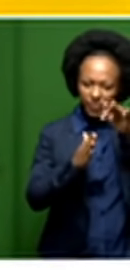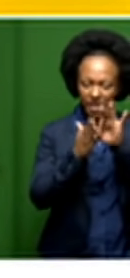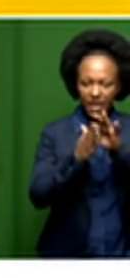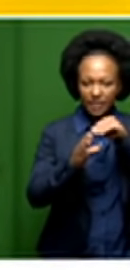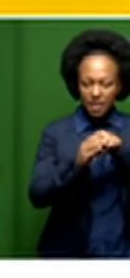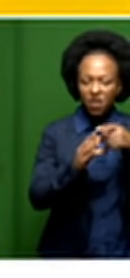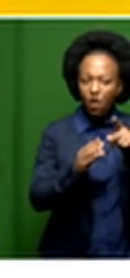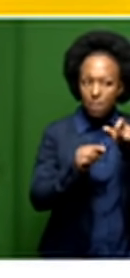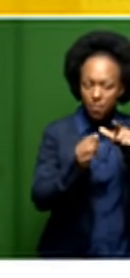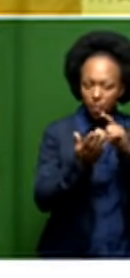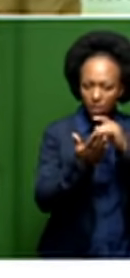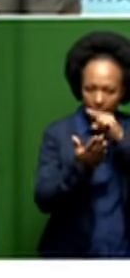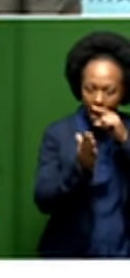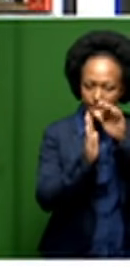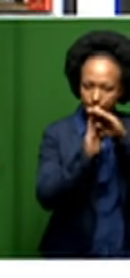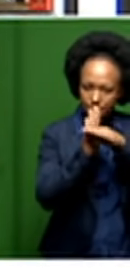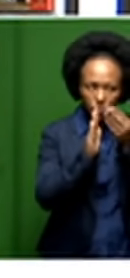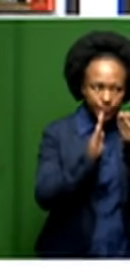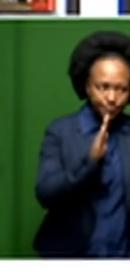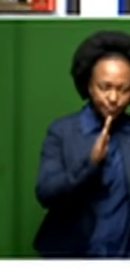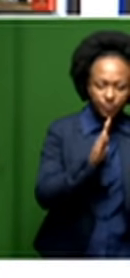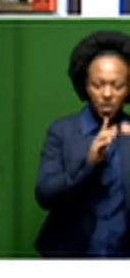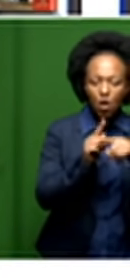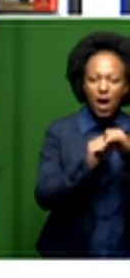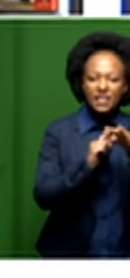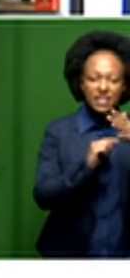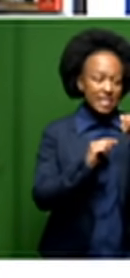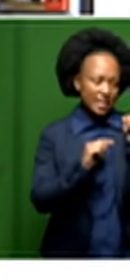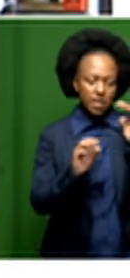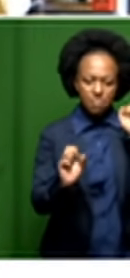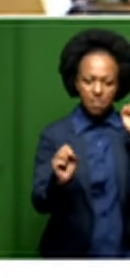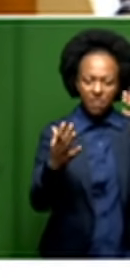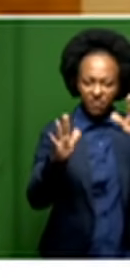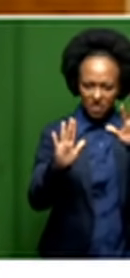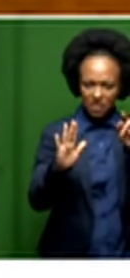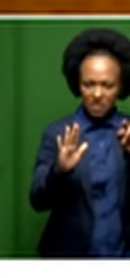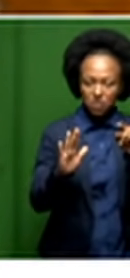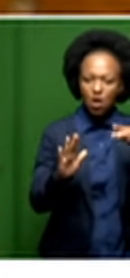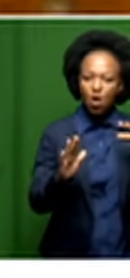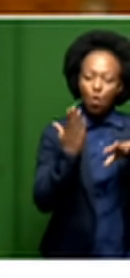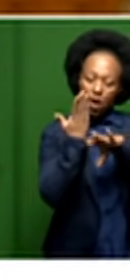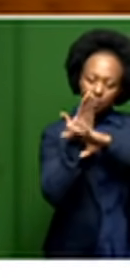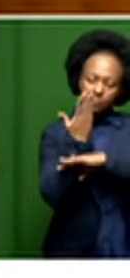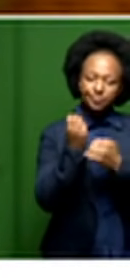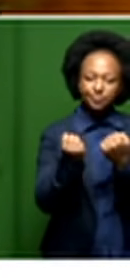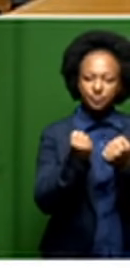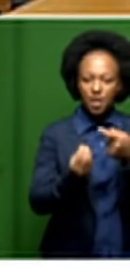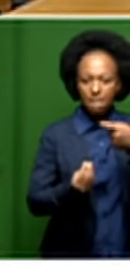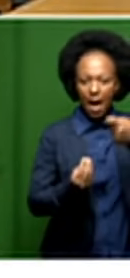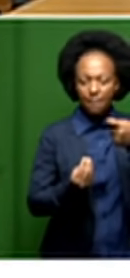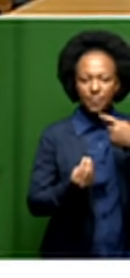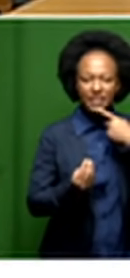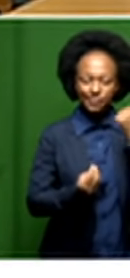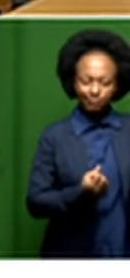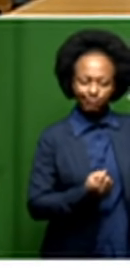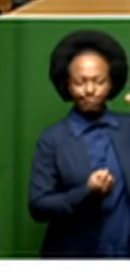list registration process. This comes after the IEC briefed the media yesterday on the Constitutional Court's ruling to